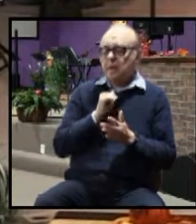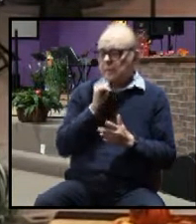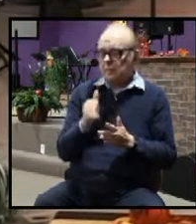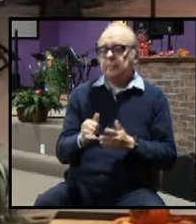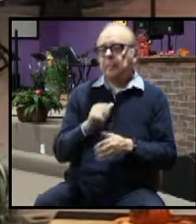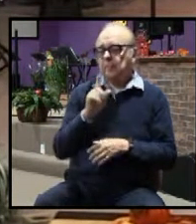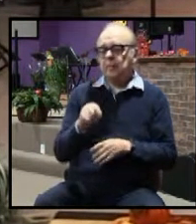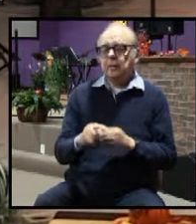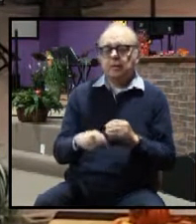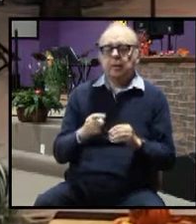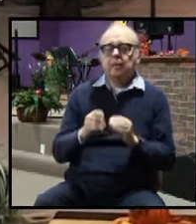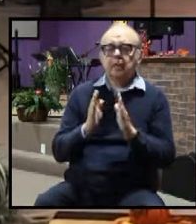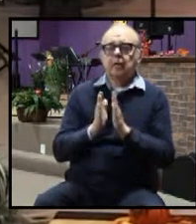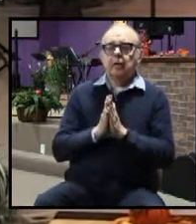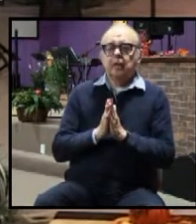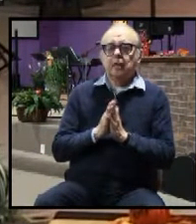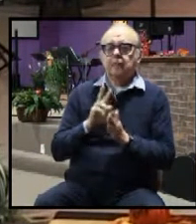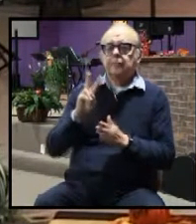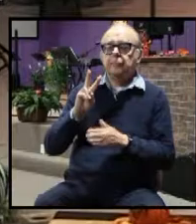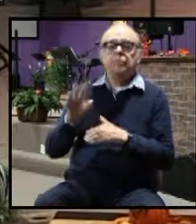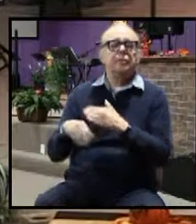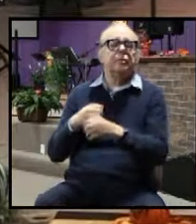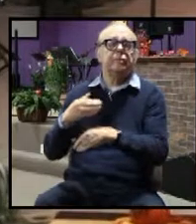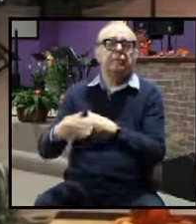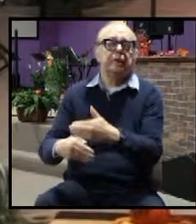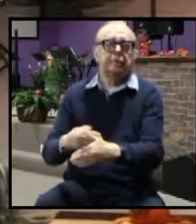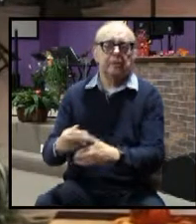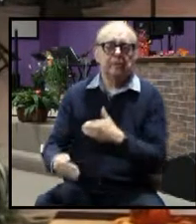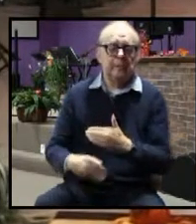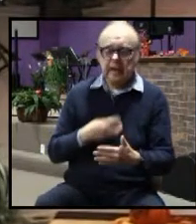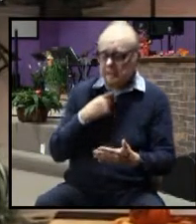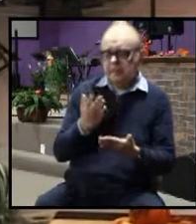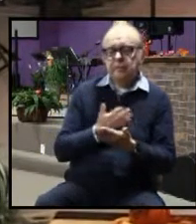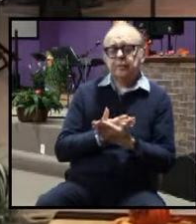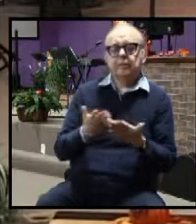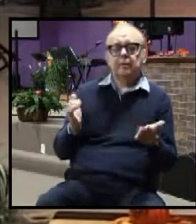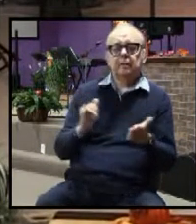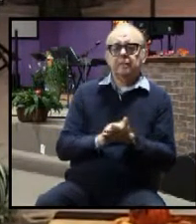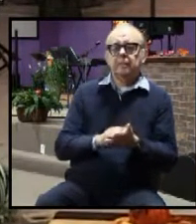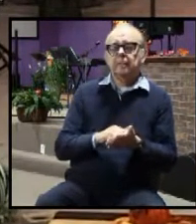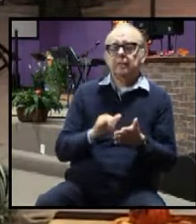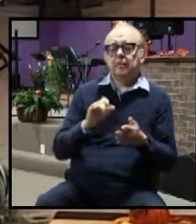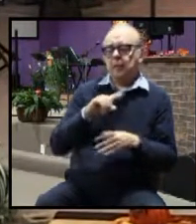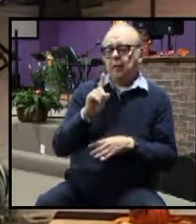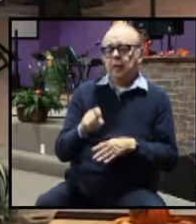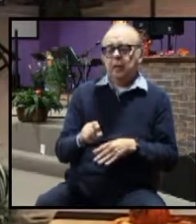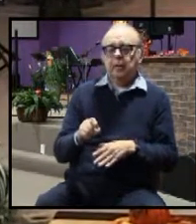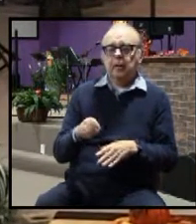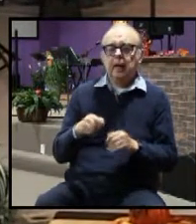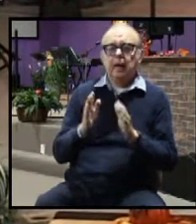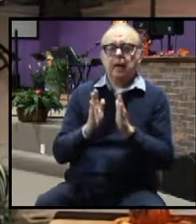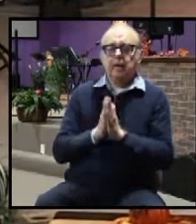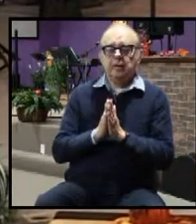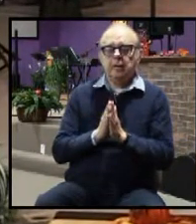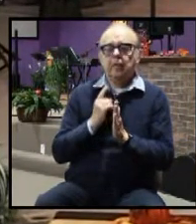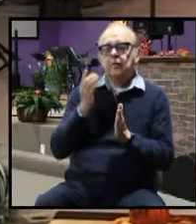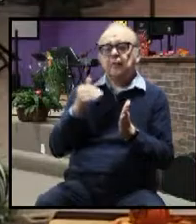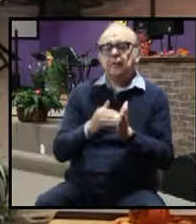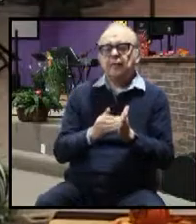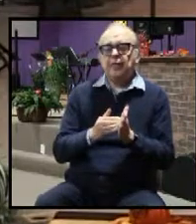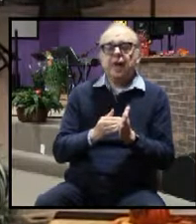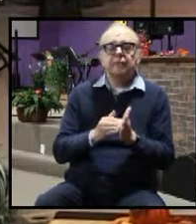This is not a question that has been asked of just two generations. May I say to you this, that this question has been asked